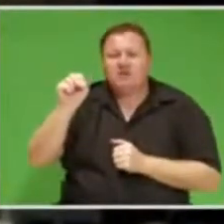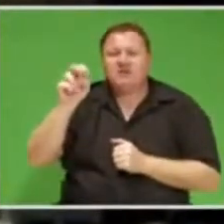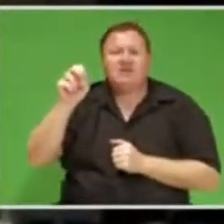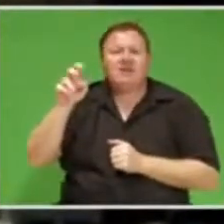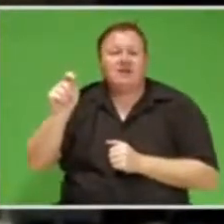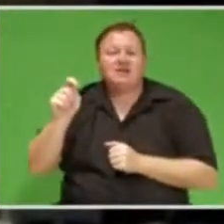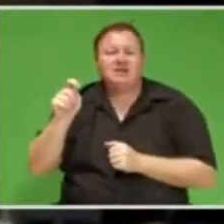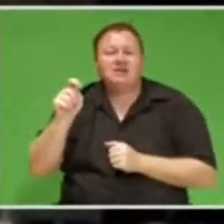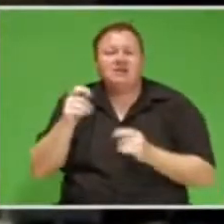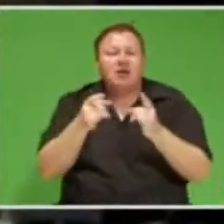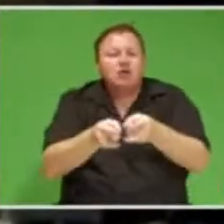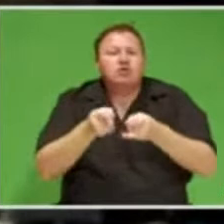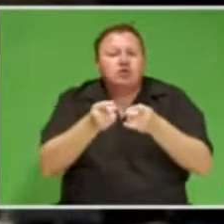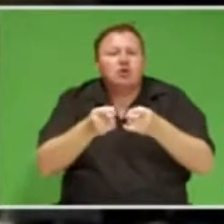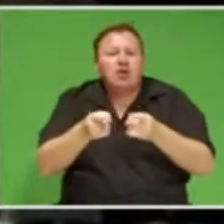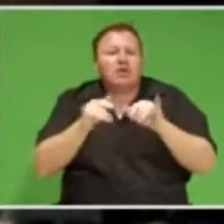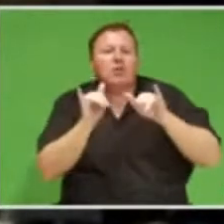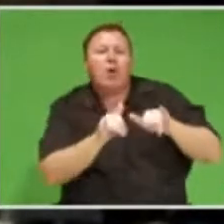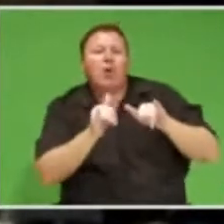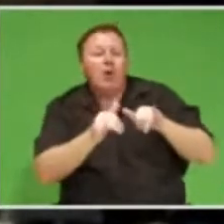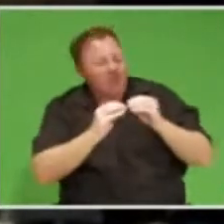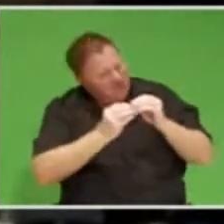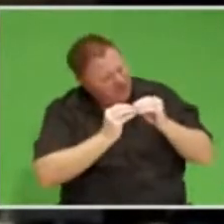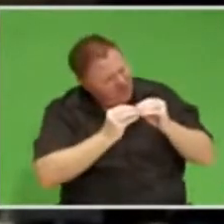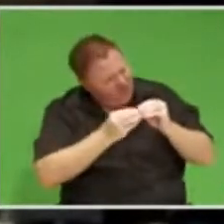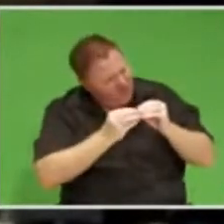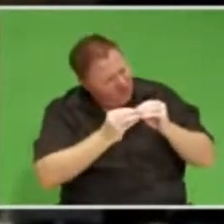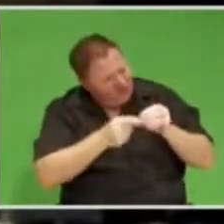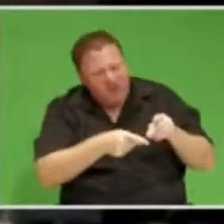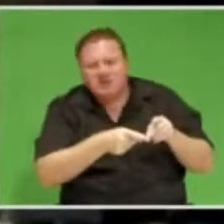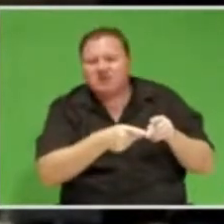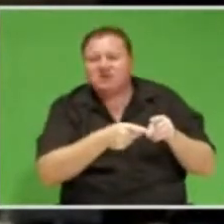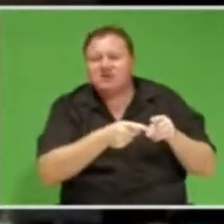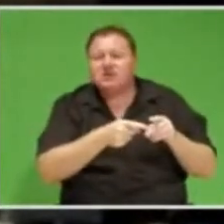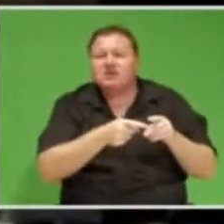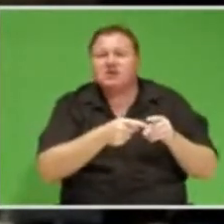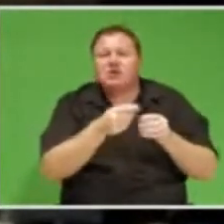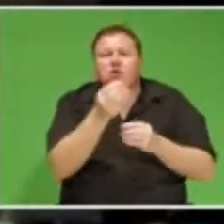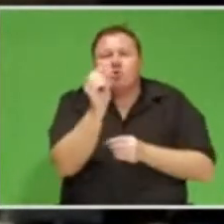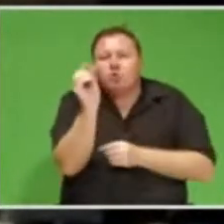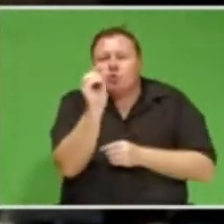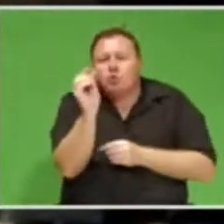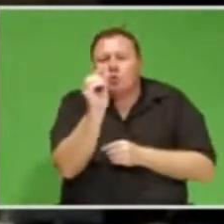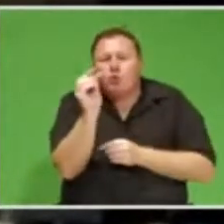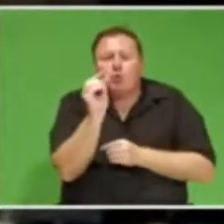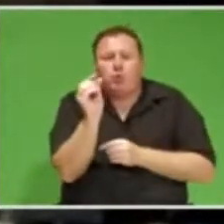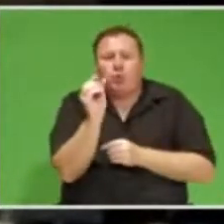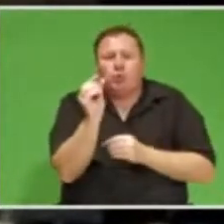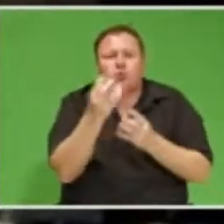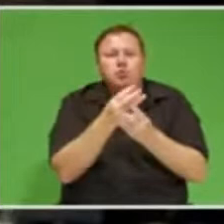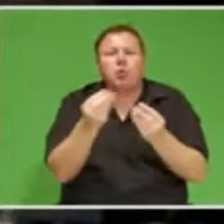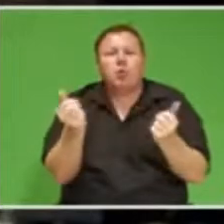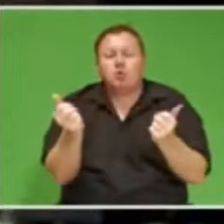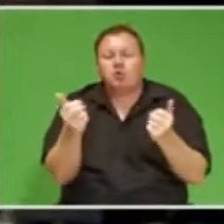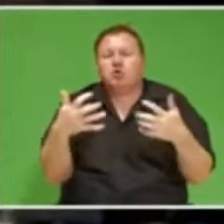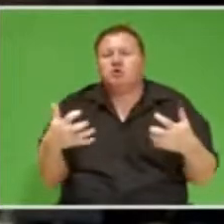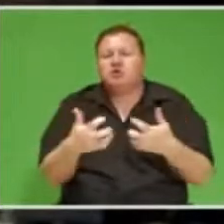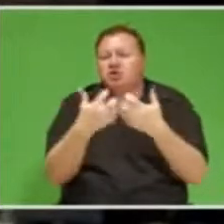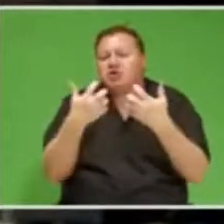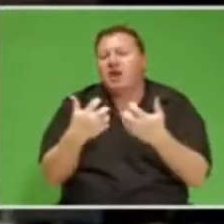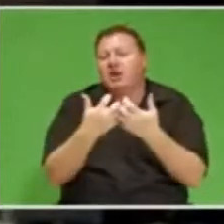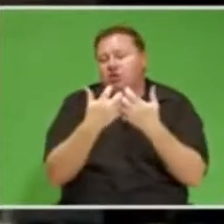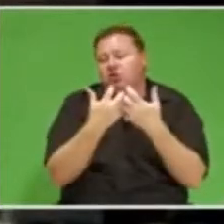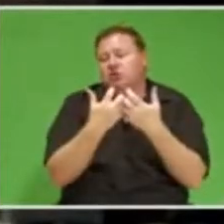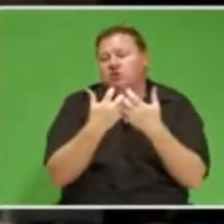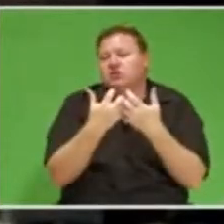and expanding its fleet. And soon there will be a solution to the challenge that,